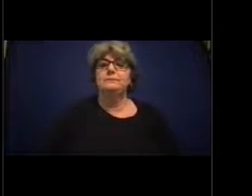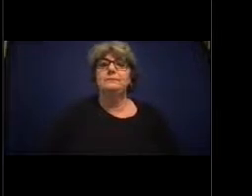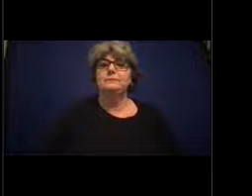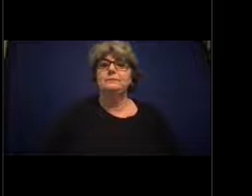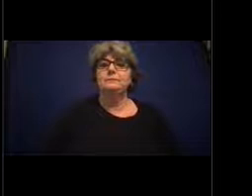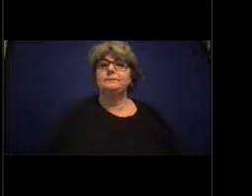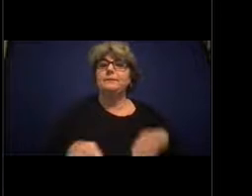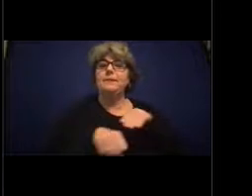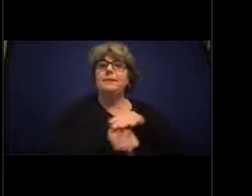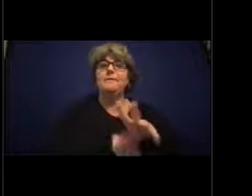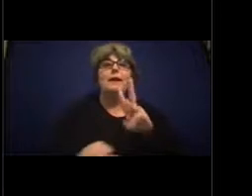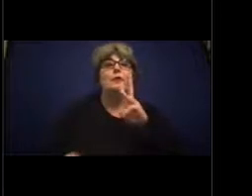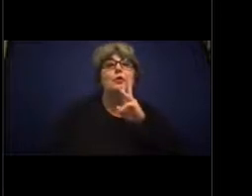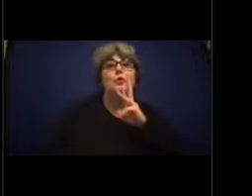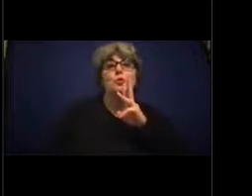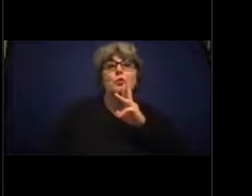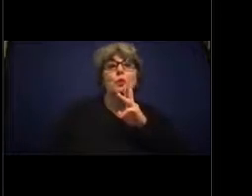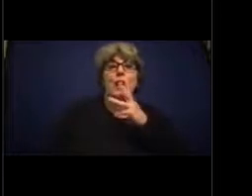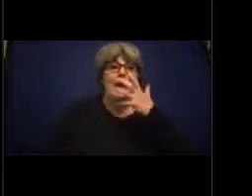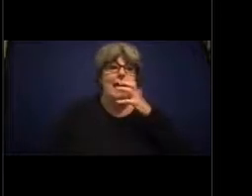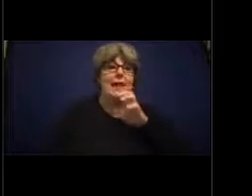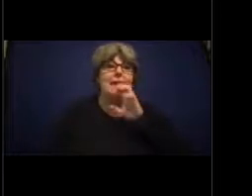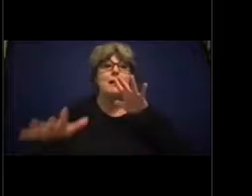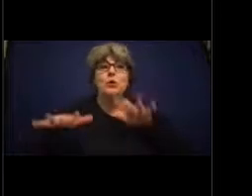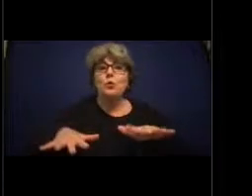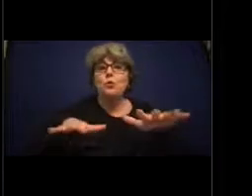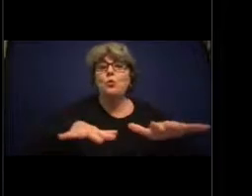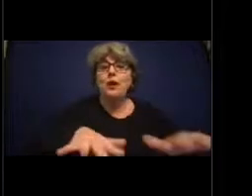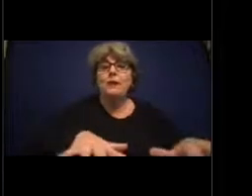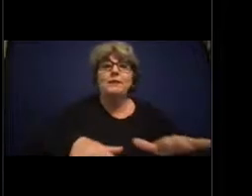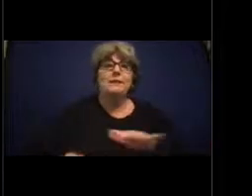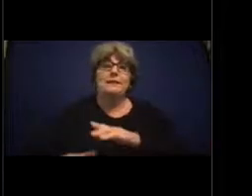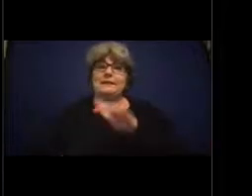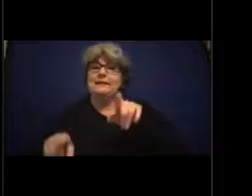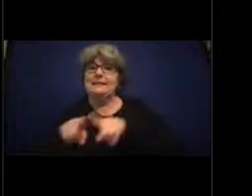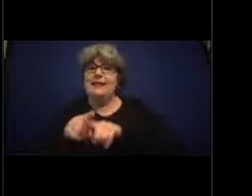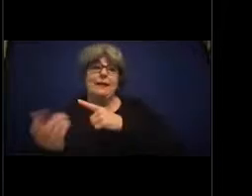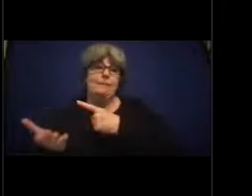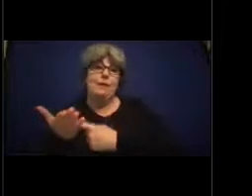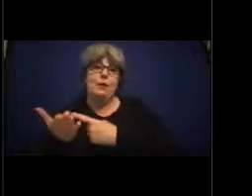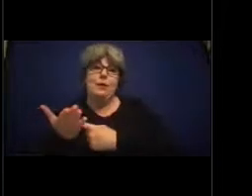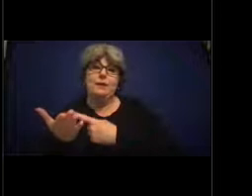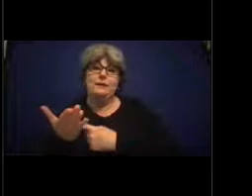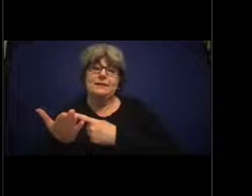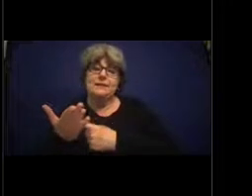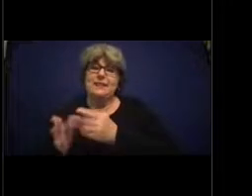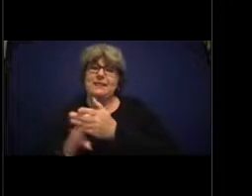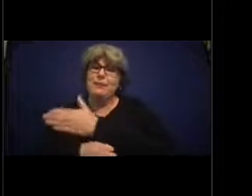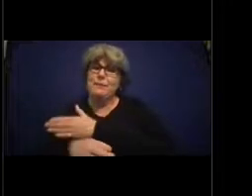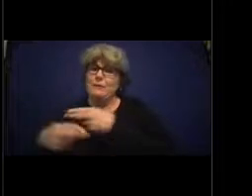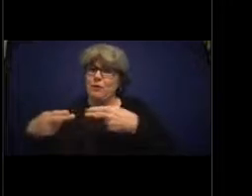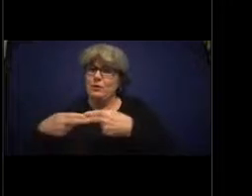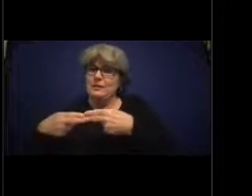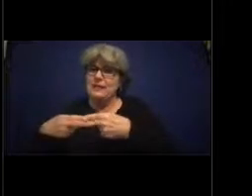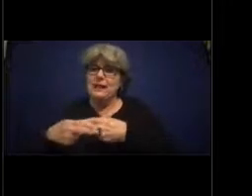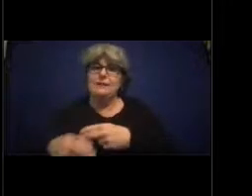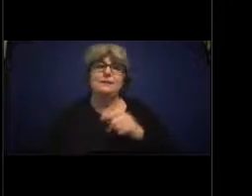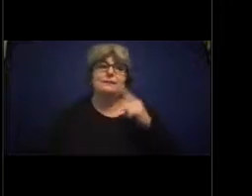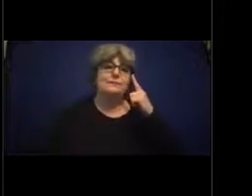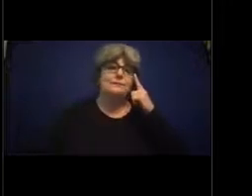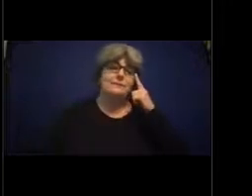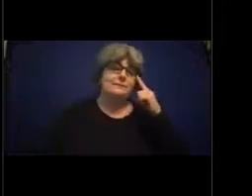the water is we actually have heat waves in the ocean, very similar to the heat waves we discussed in prior slides. Can I move to the next